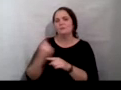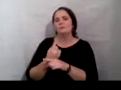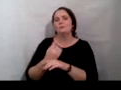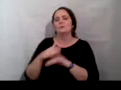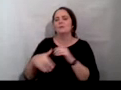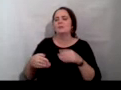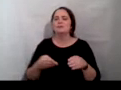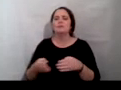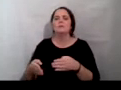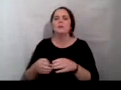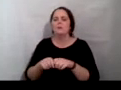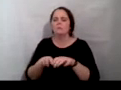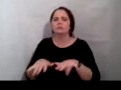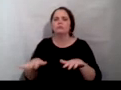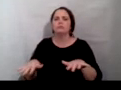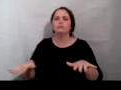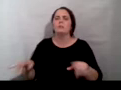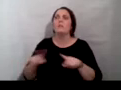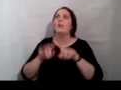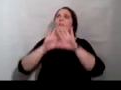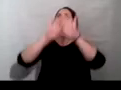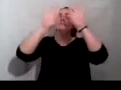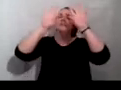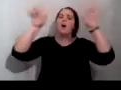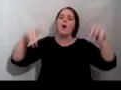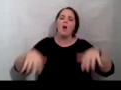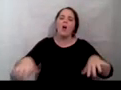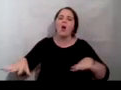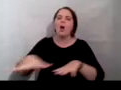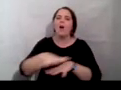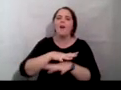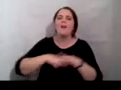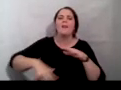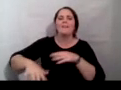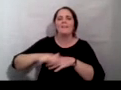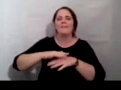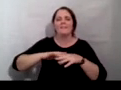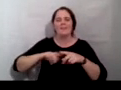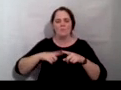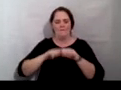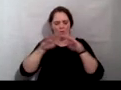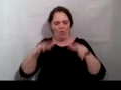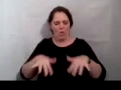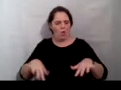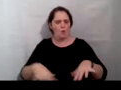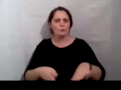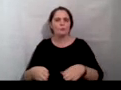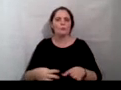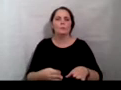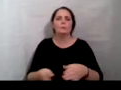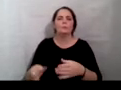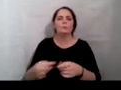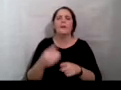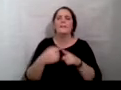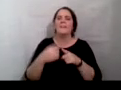waters spilling over into the sky, the water course in the sky spilling over